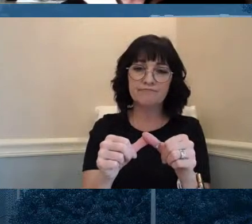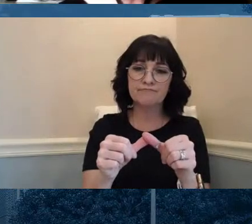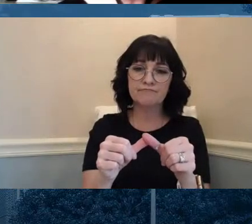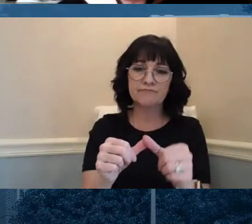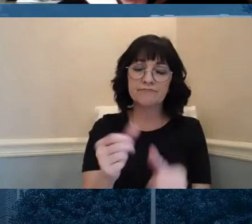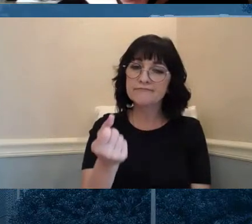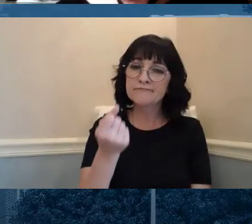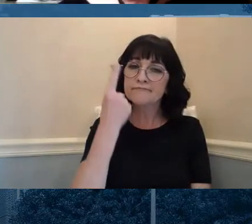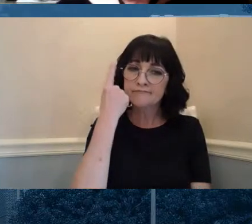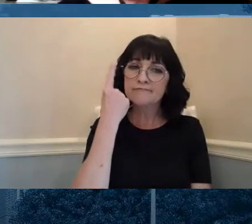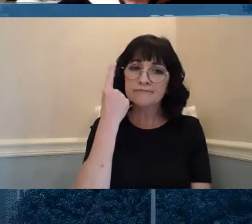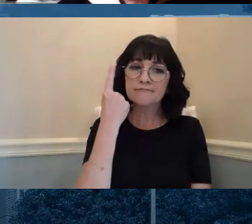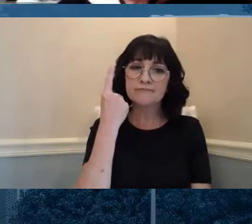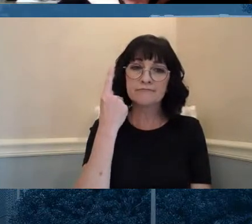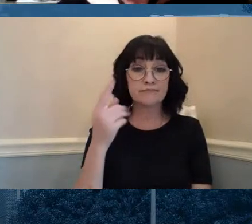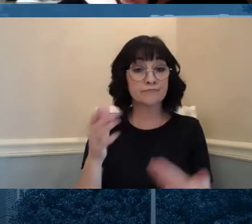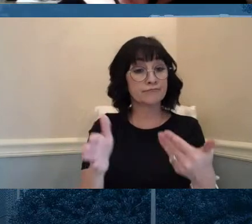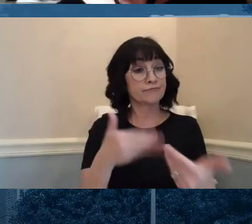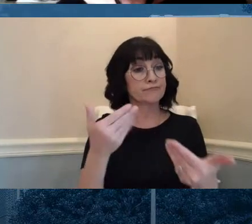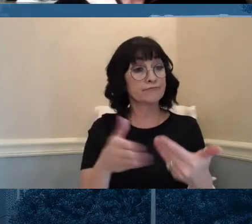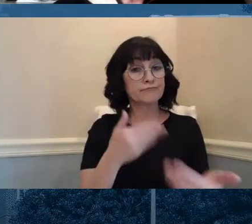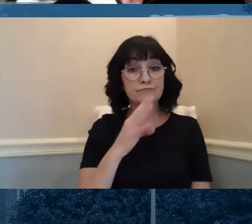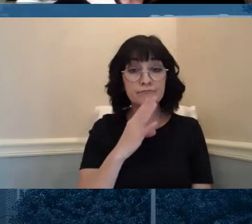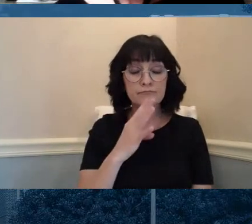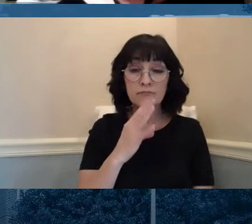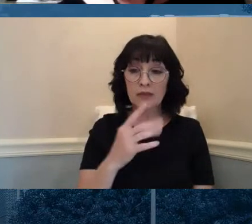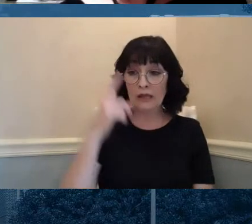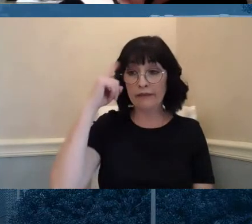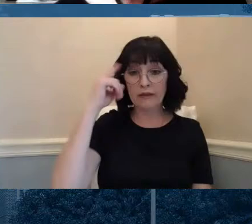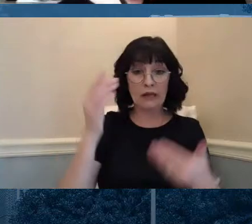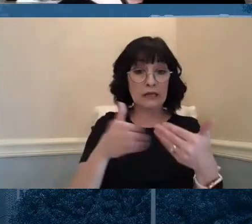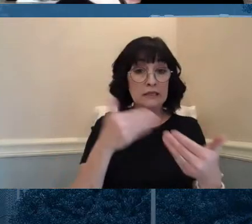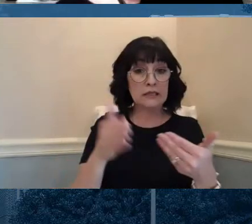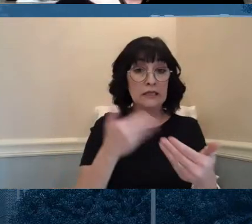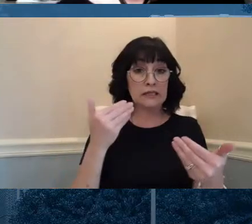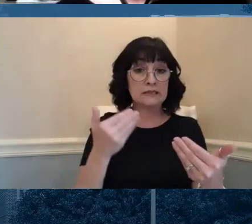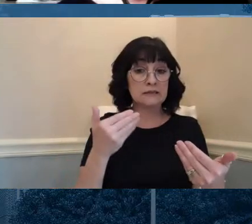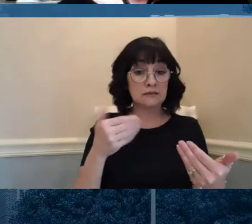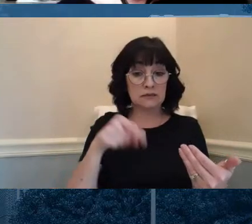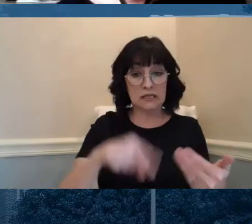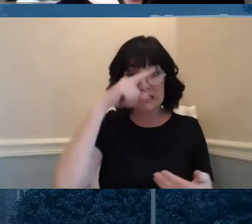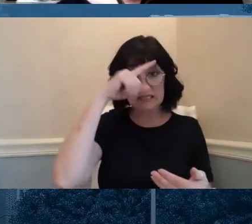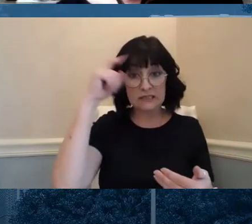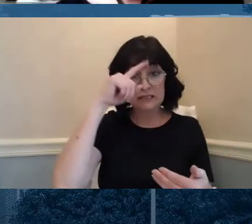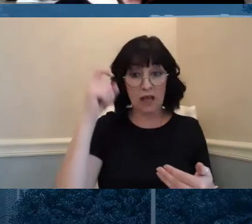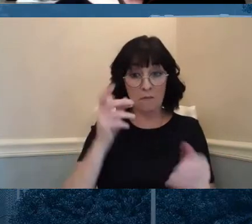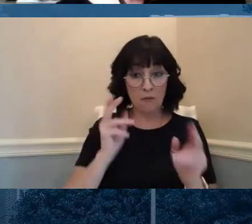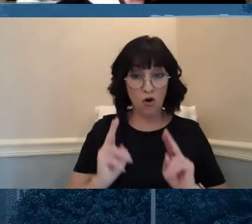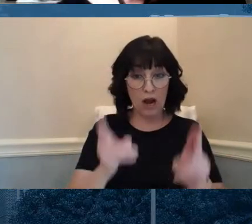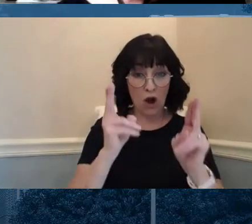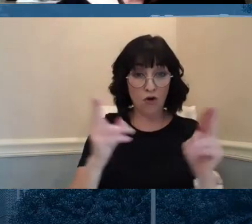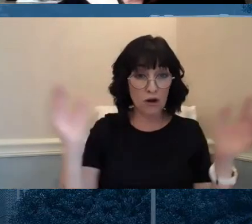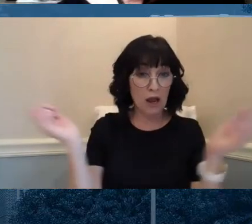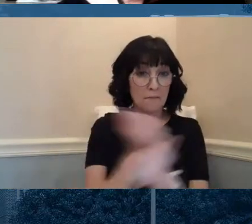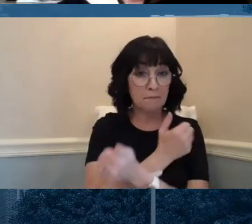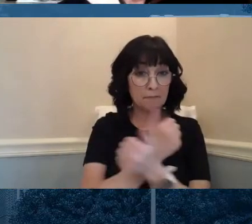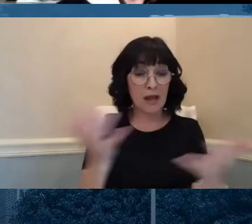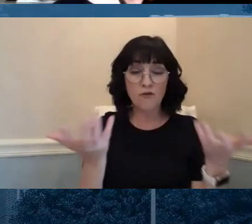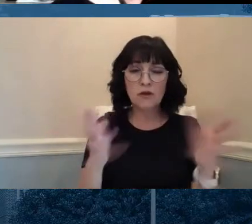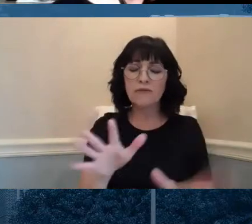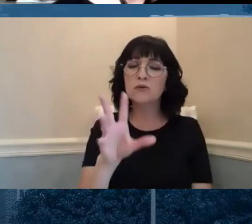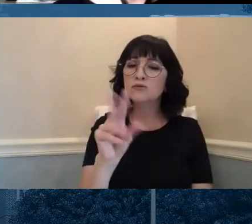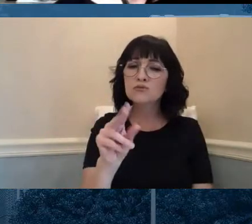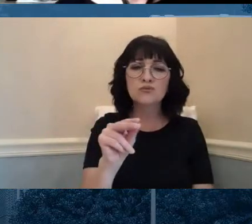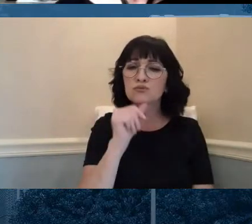realize will be completed in the summer. We are planning also for continuation of these efforts into the fall